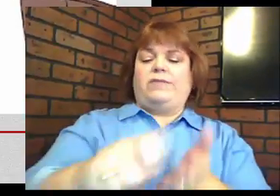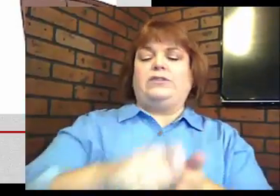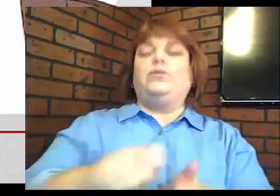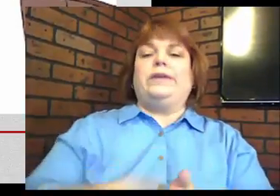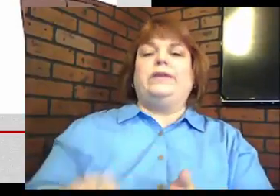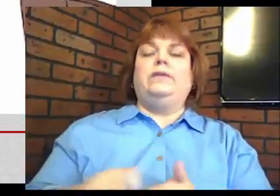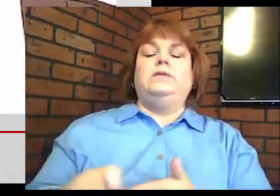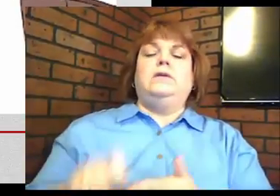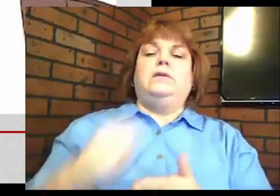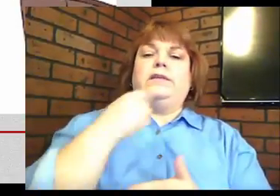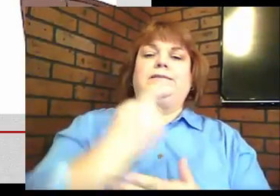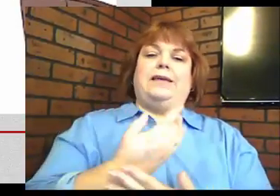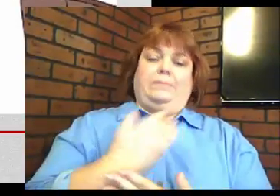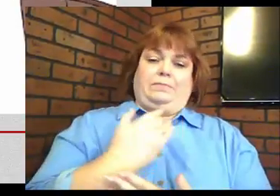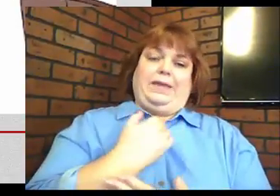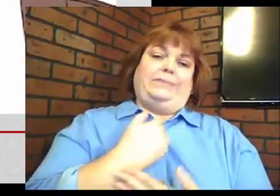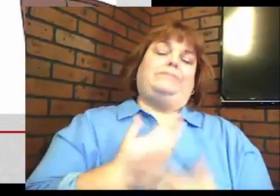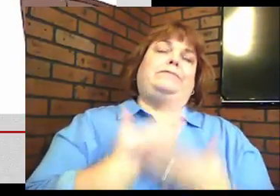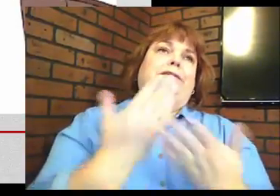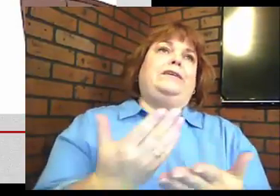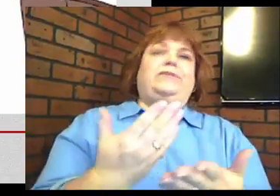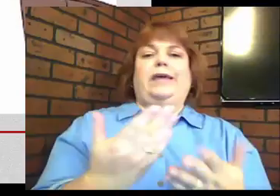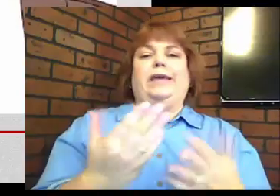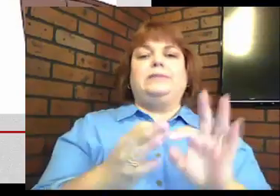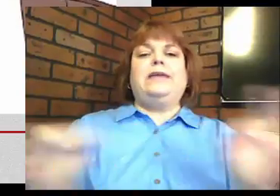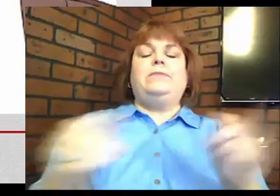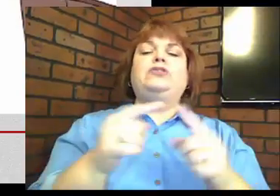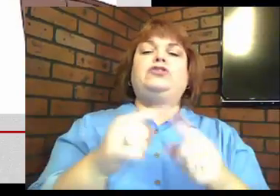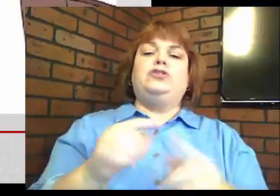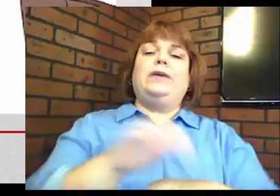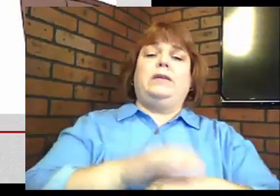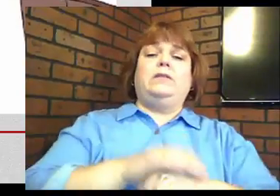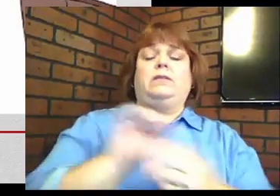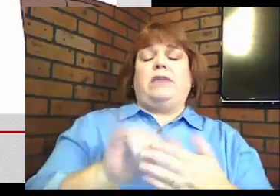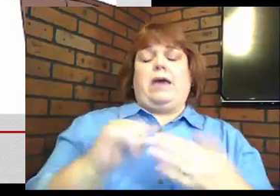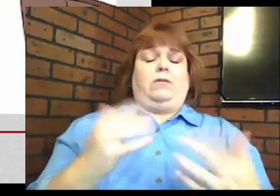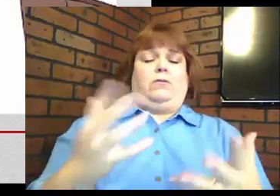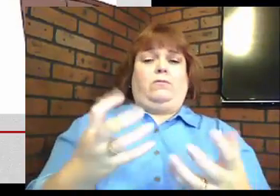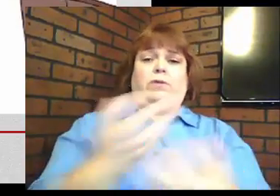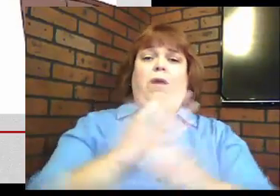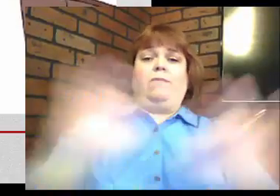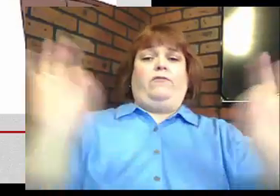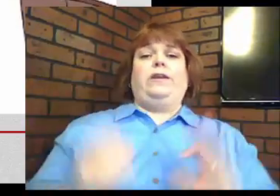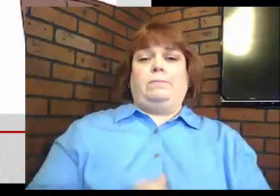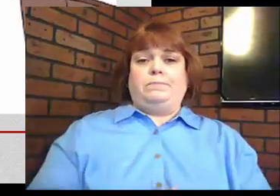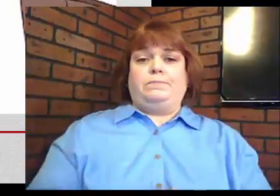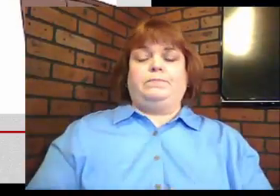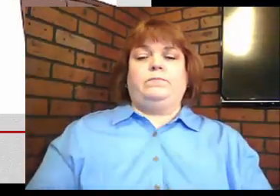Debate. It's a discussion between